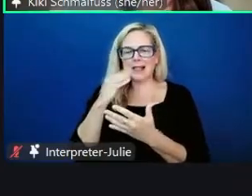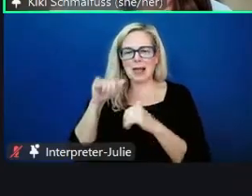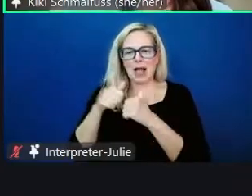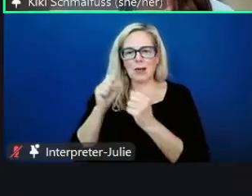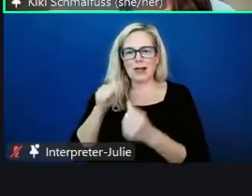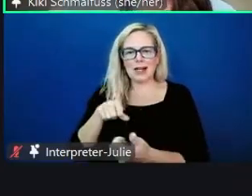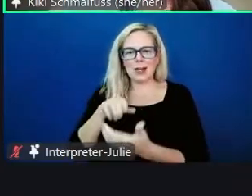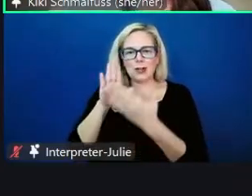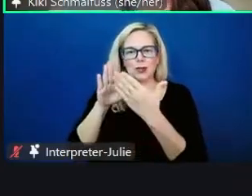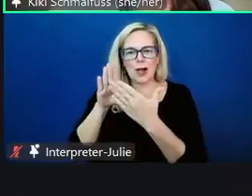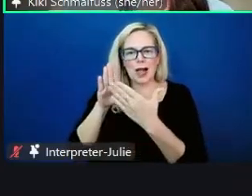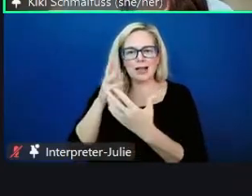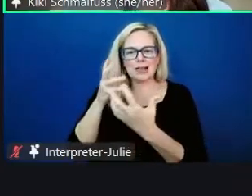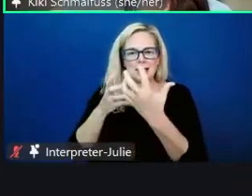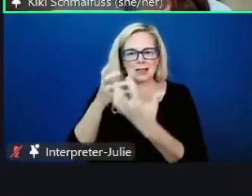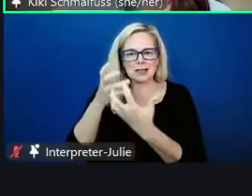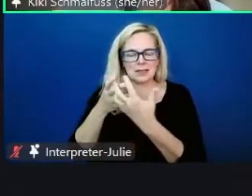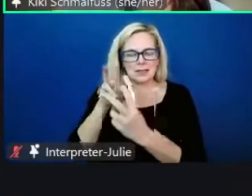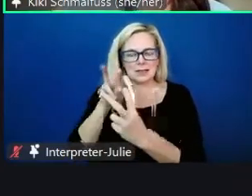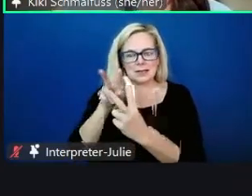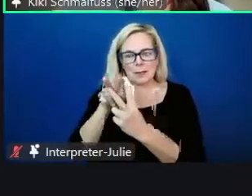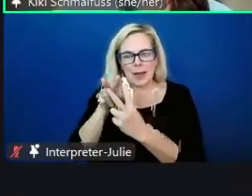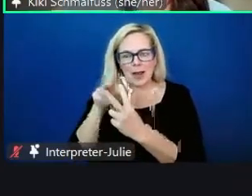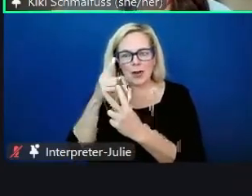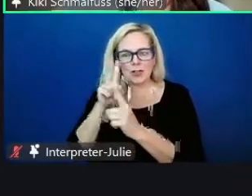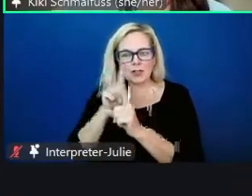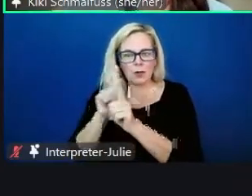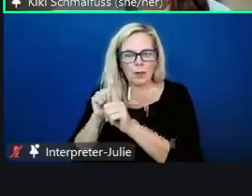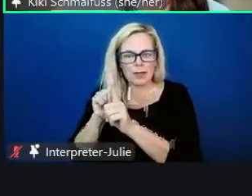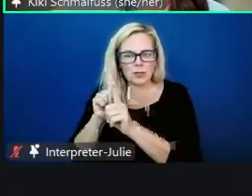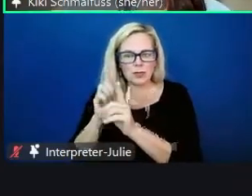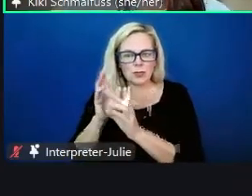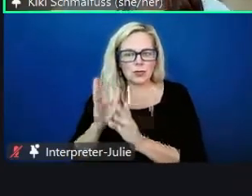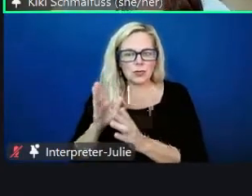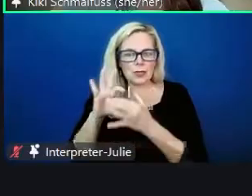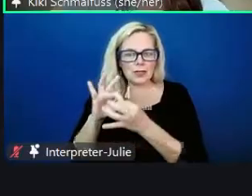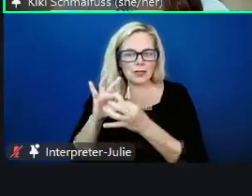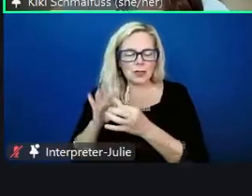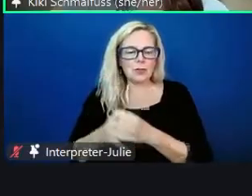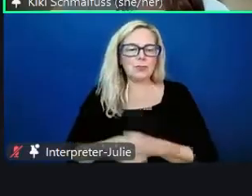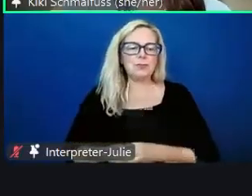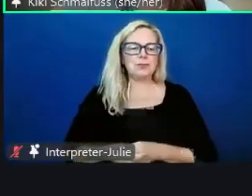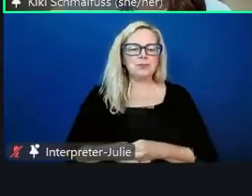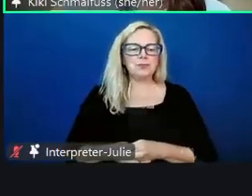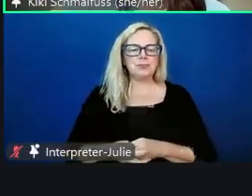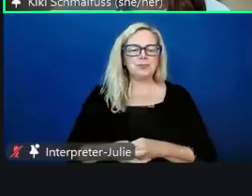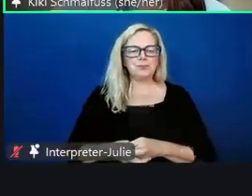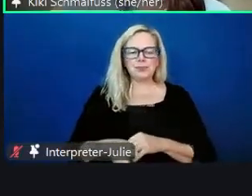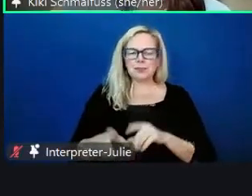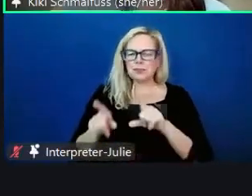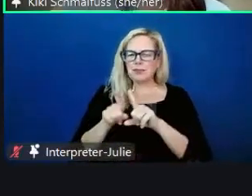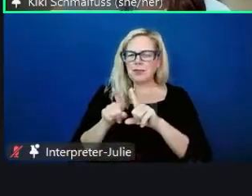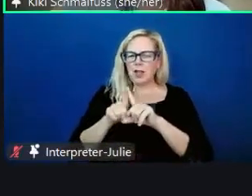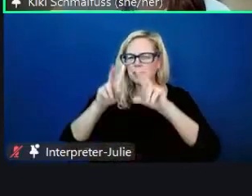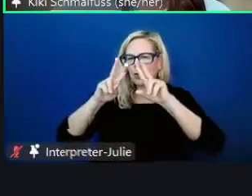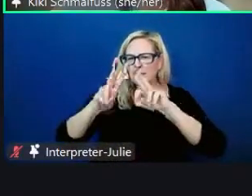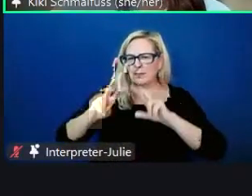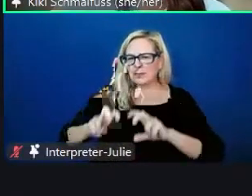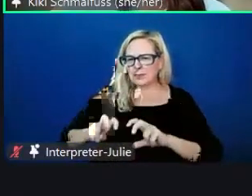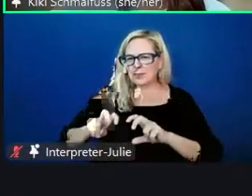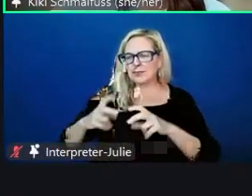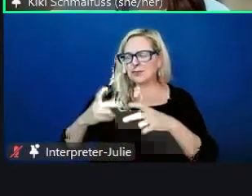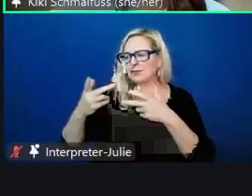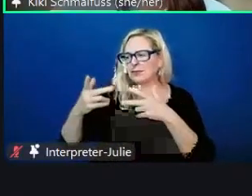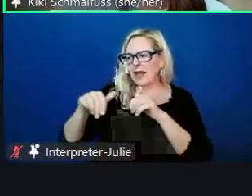future. And something we're continuing to think about is how to make this program meaningful and successful with fewer financial